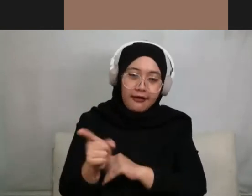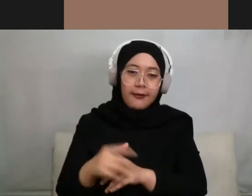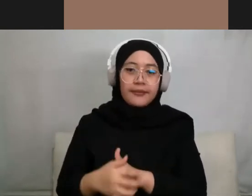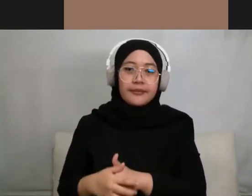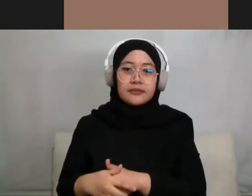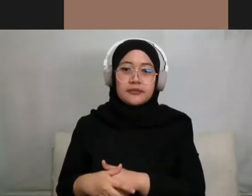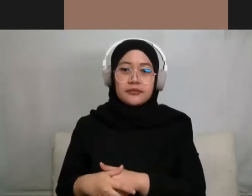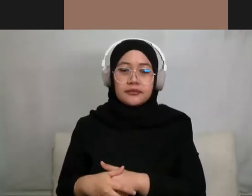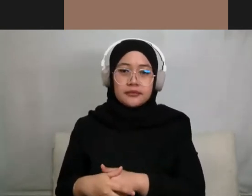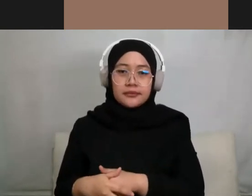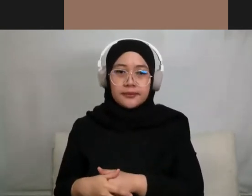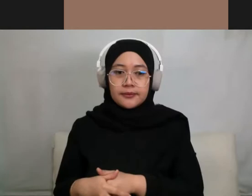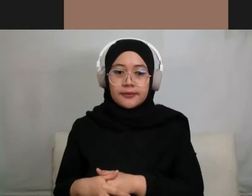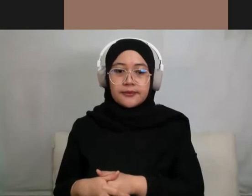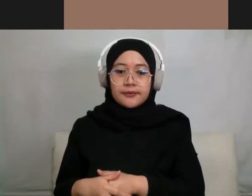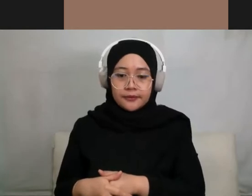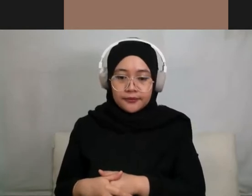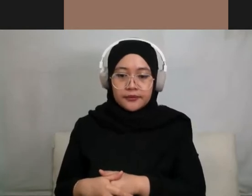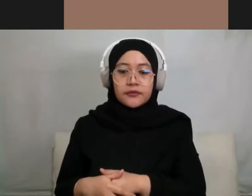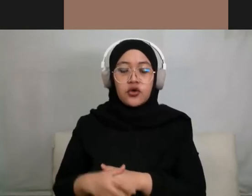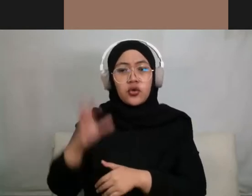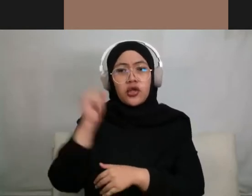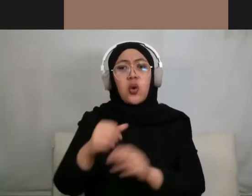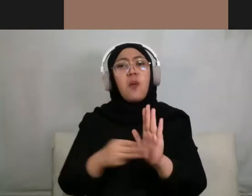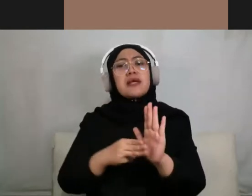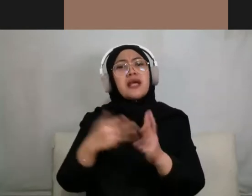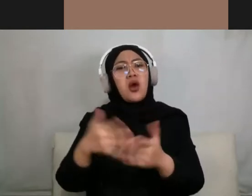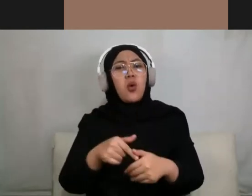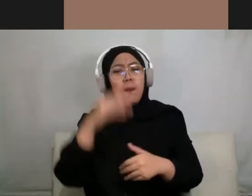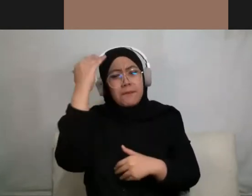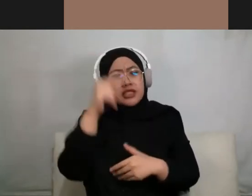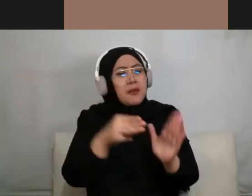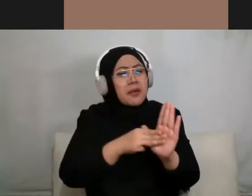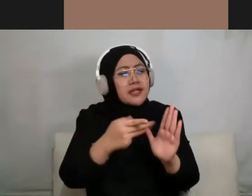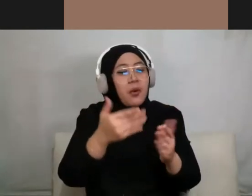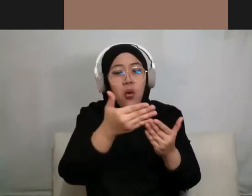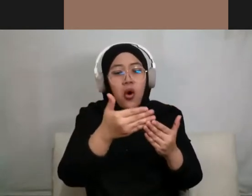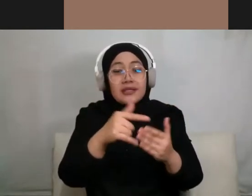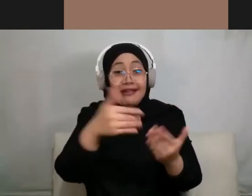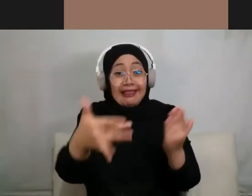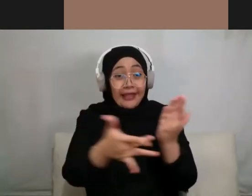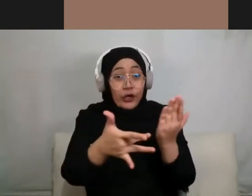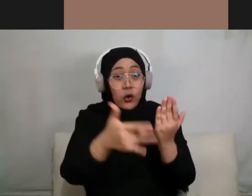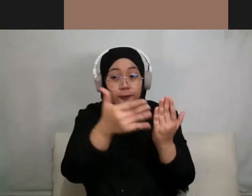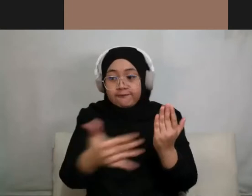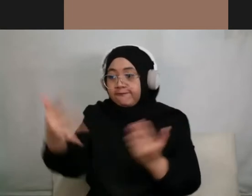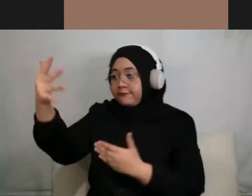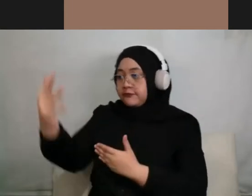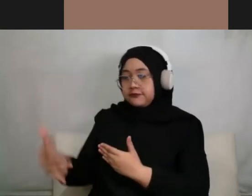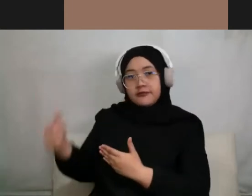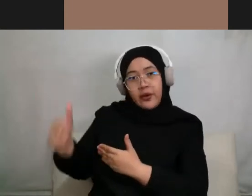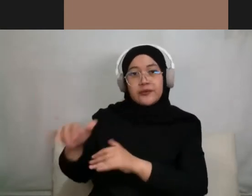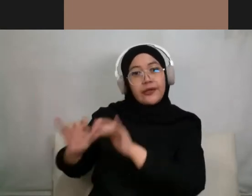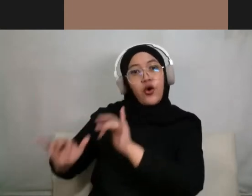any problem in the bus, we can diagnose and we can remove the defects. Regular maintenance is the for the say in, even in